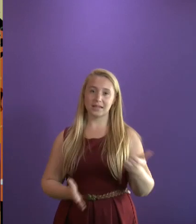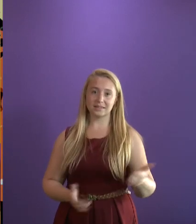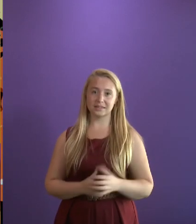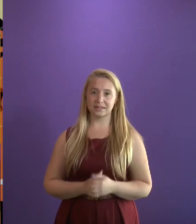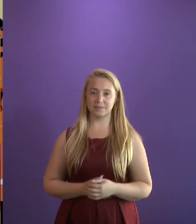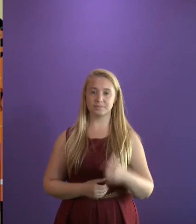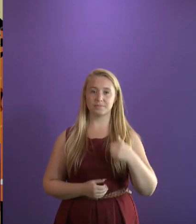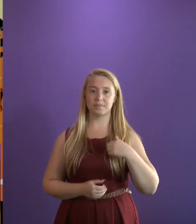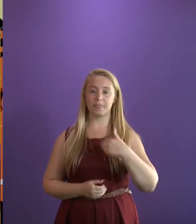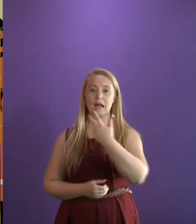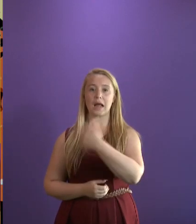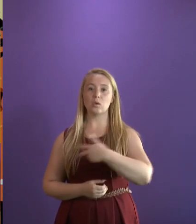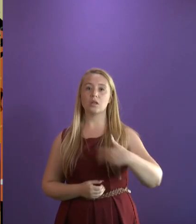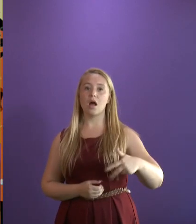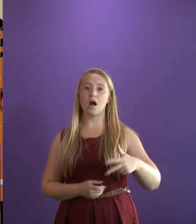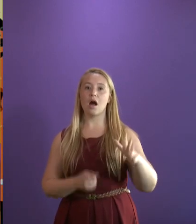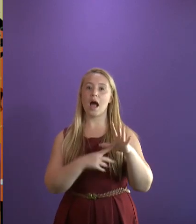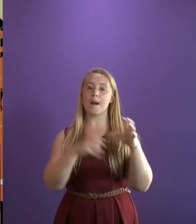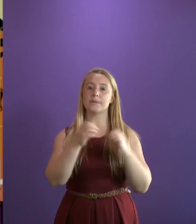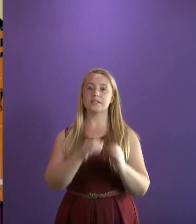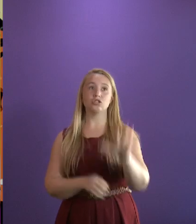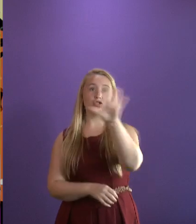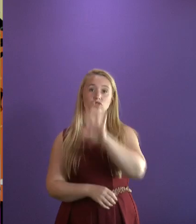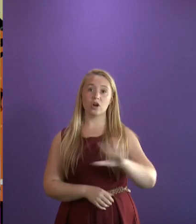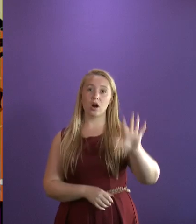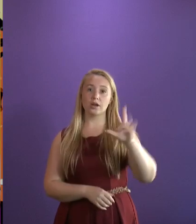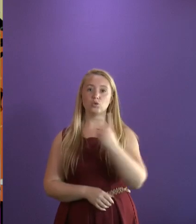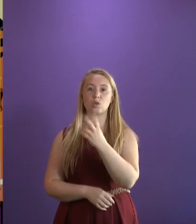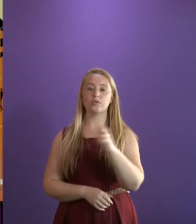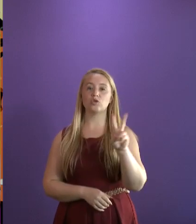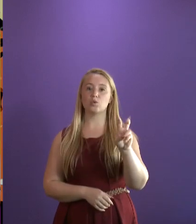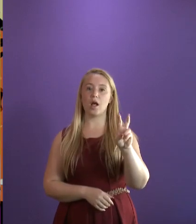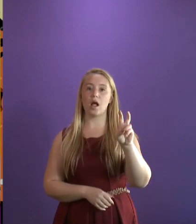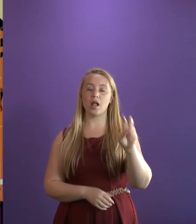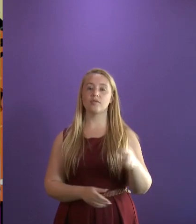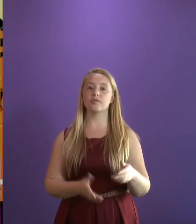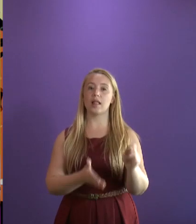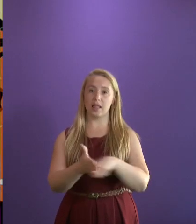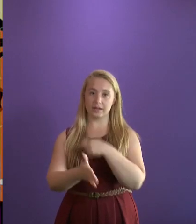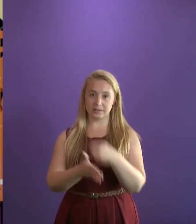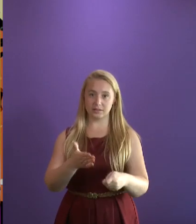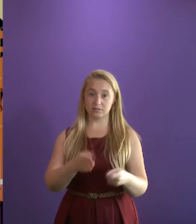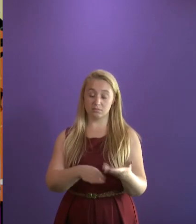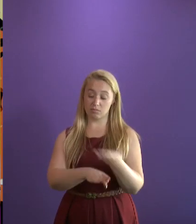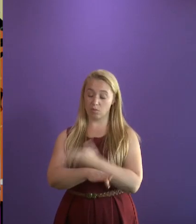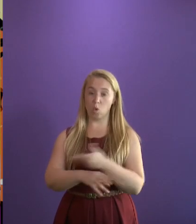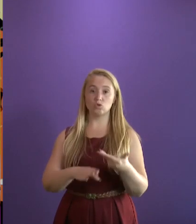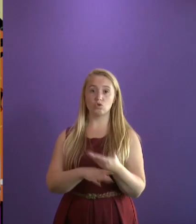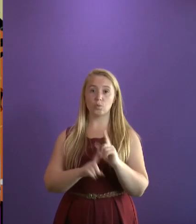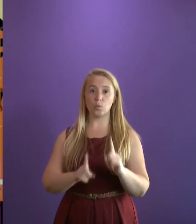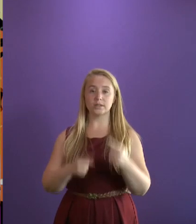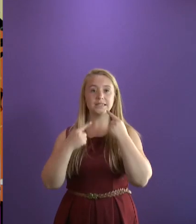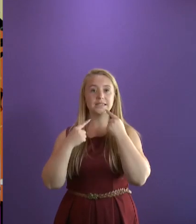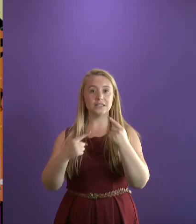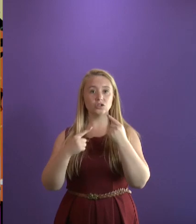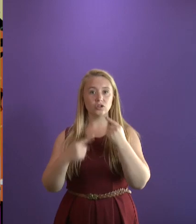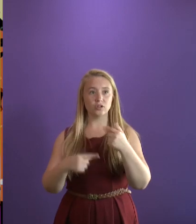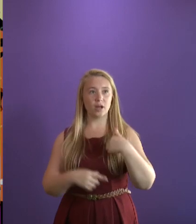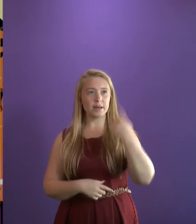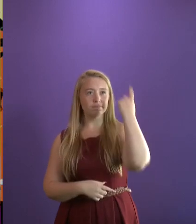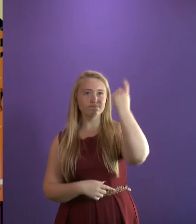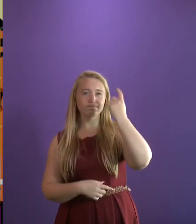I'm a councillor in Aberdeenshire, where I was first elected in 2012. Before that, I was a teacher, and I was thinking about all the things in education that